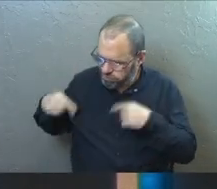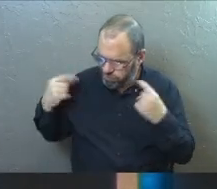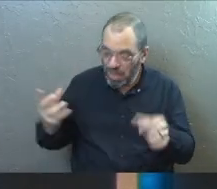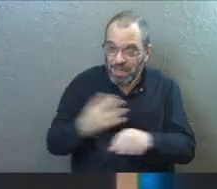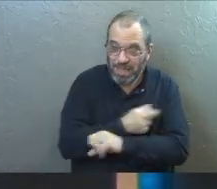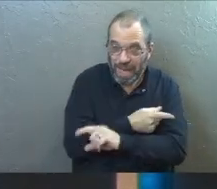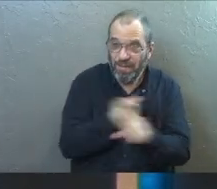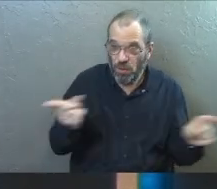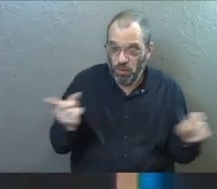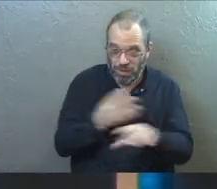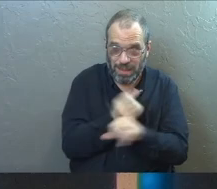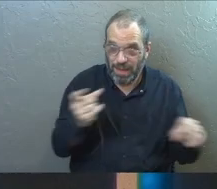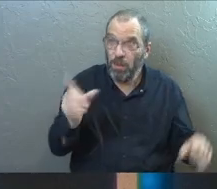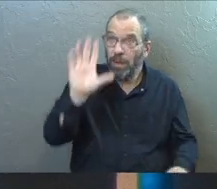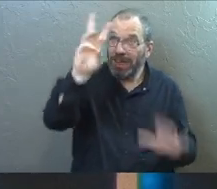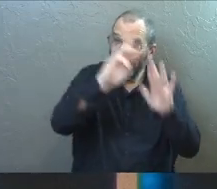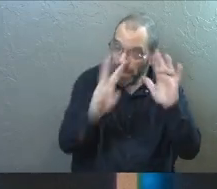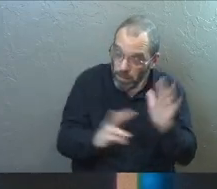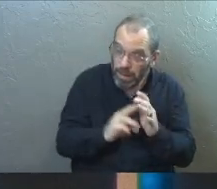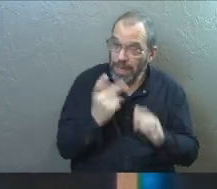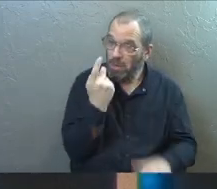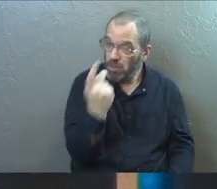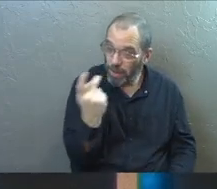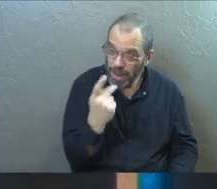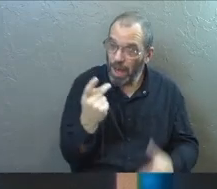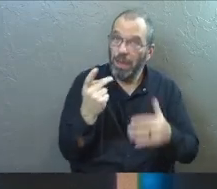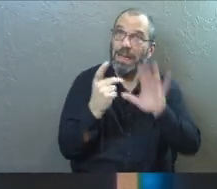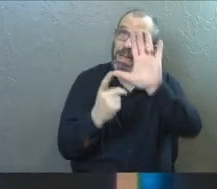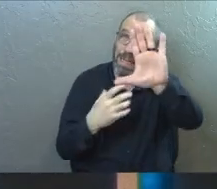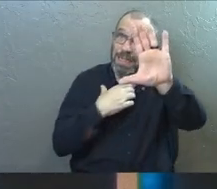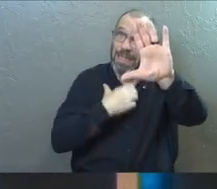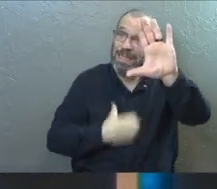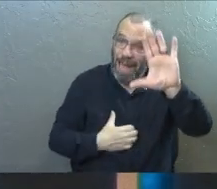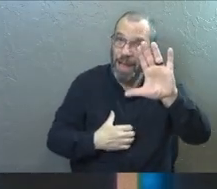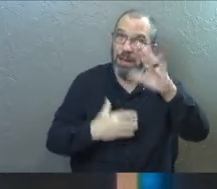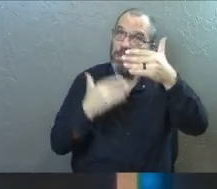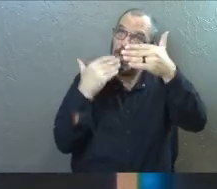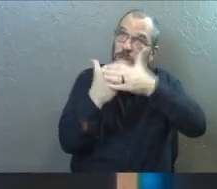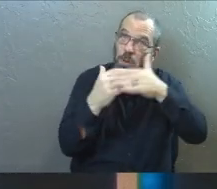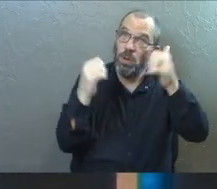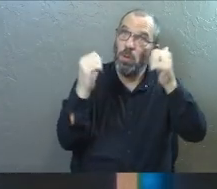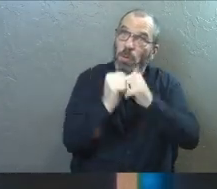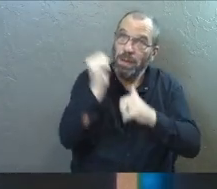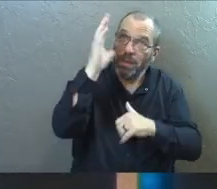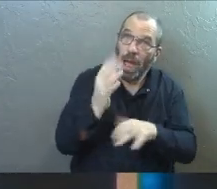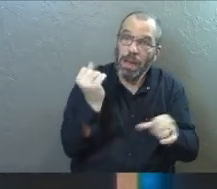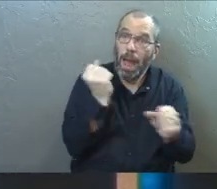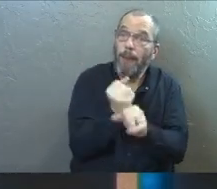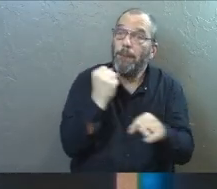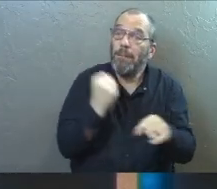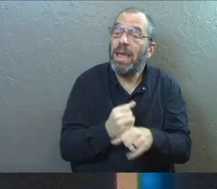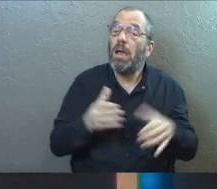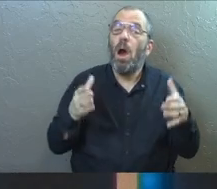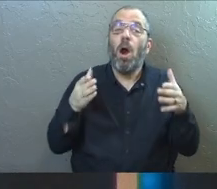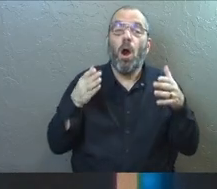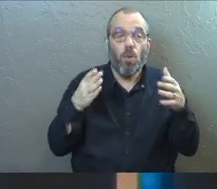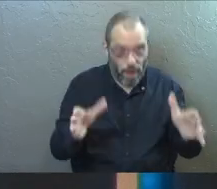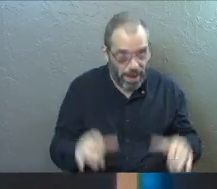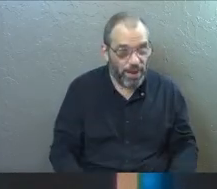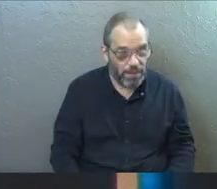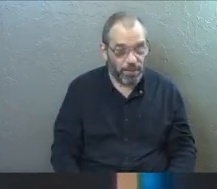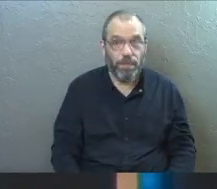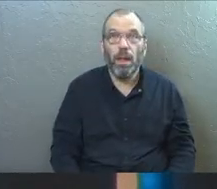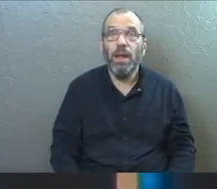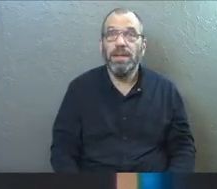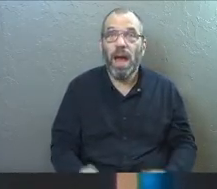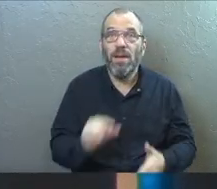people. It was God's will that we would be close, his desire that we would have an opportunity to be close to him, and he was going to make a way. So